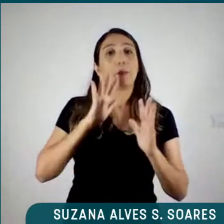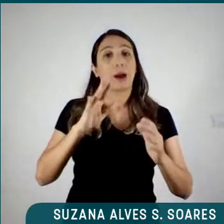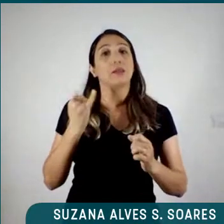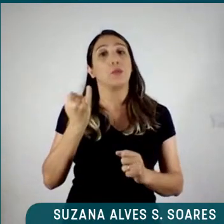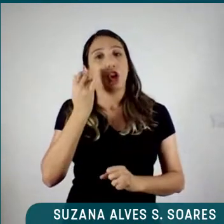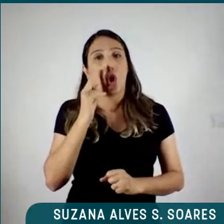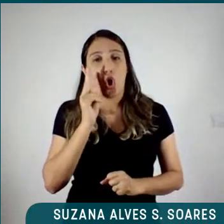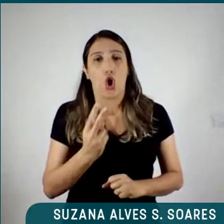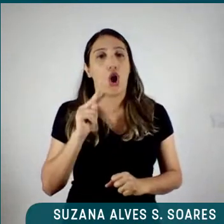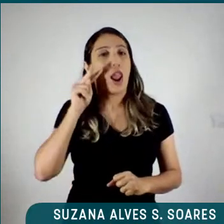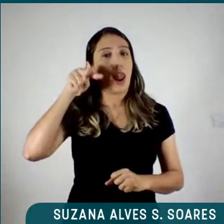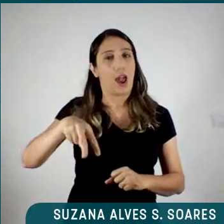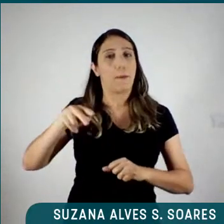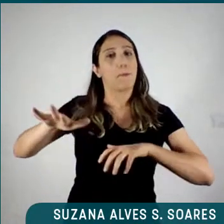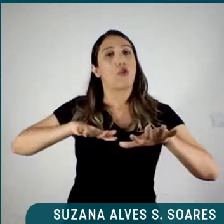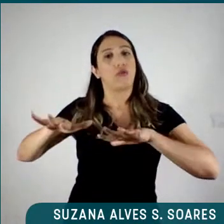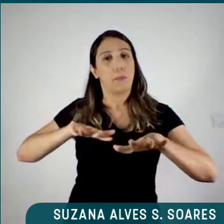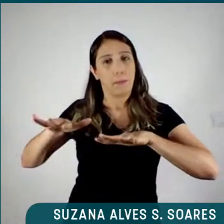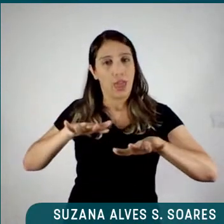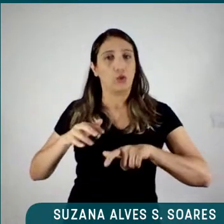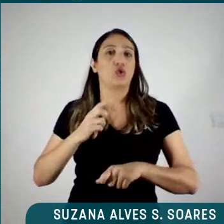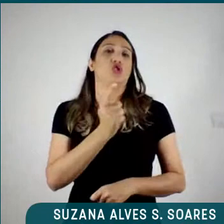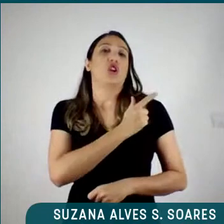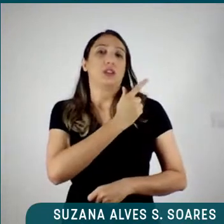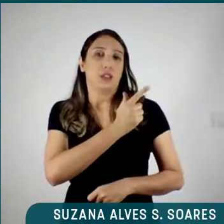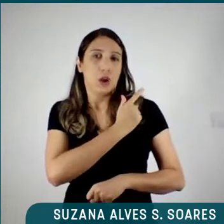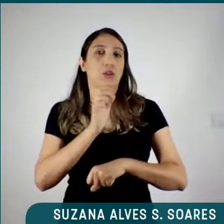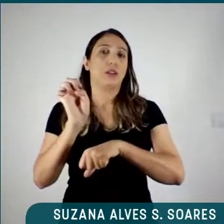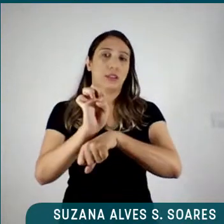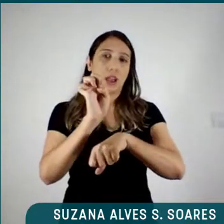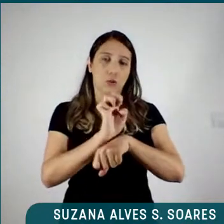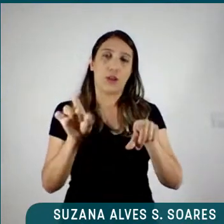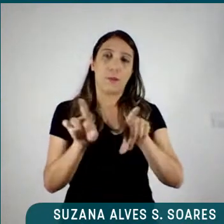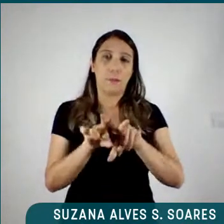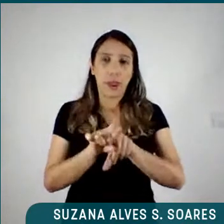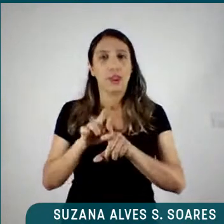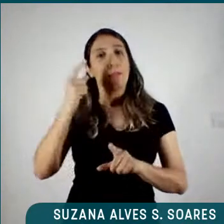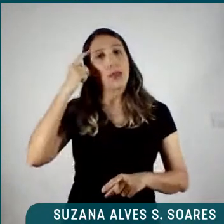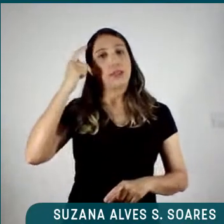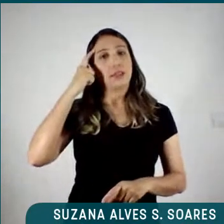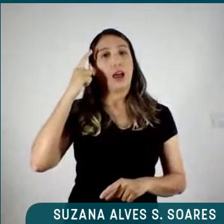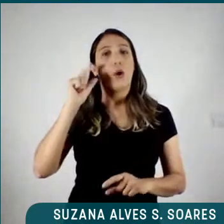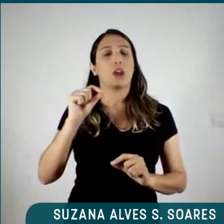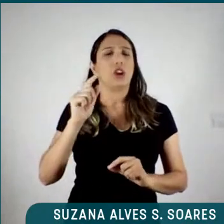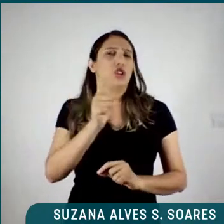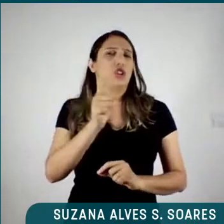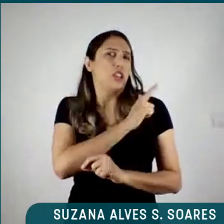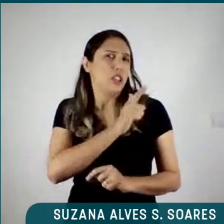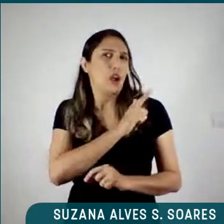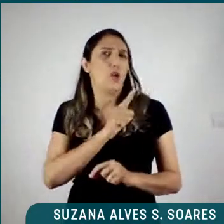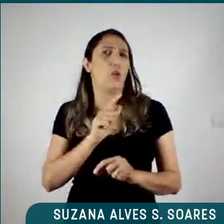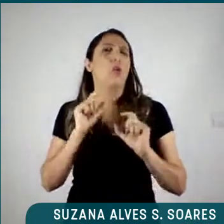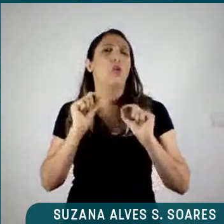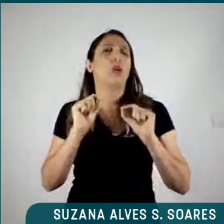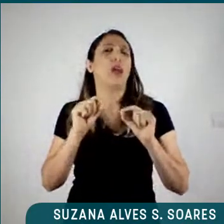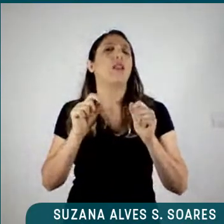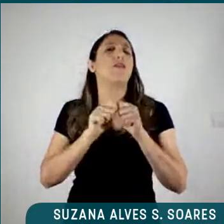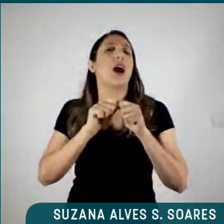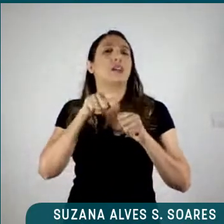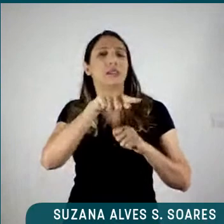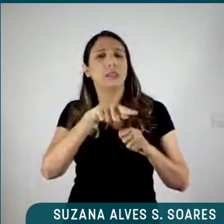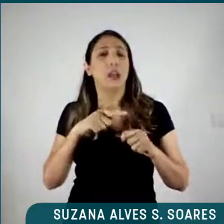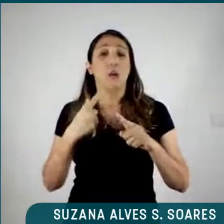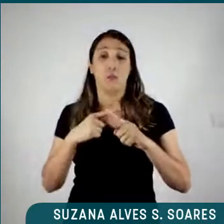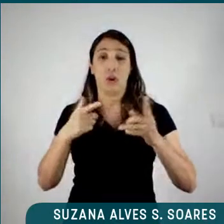it from we have to look at these areas at the state level, make sure that there is